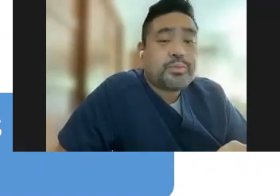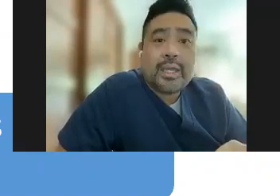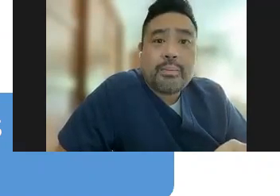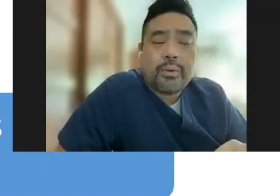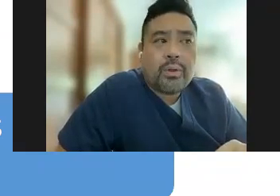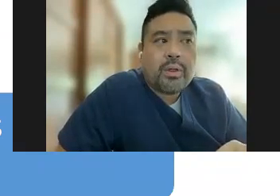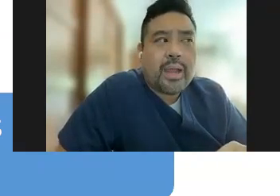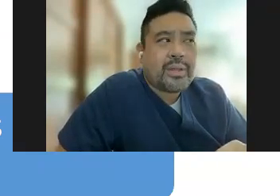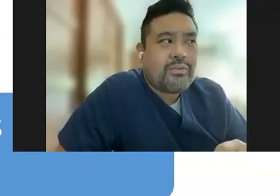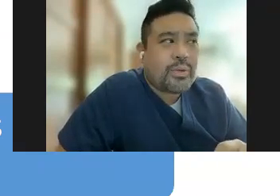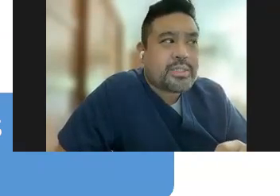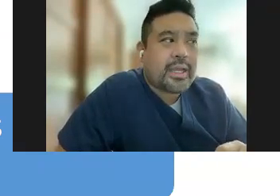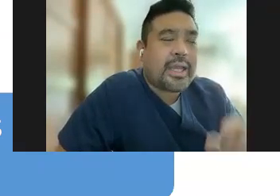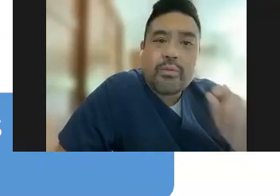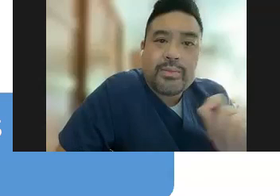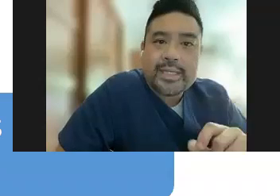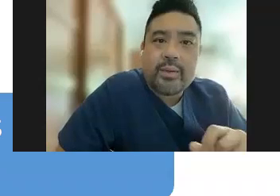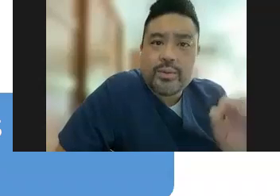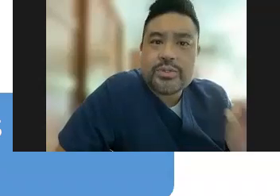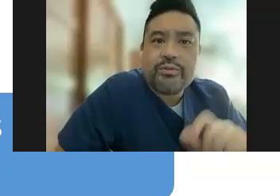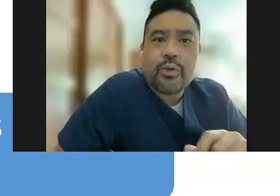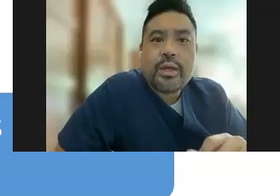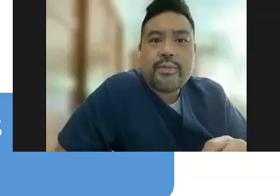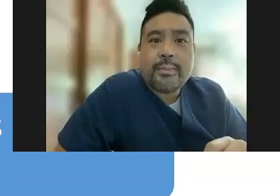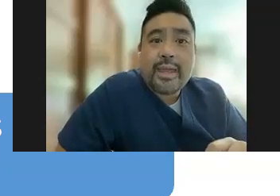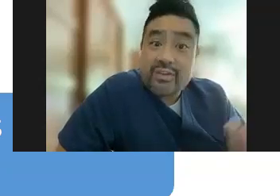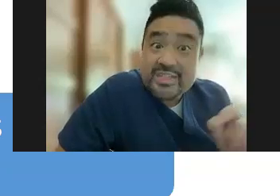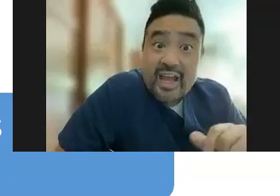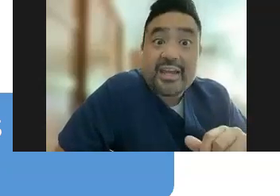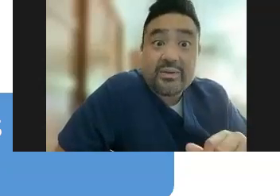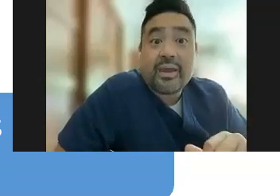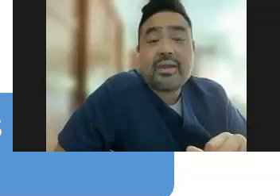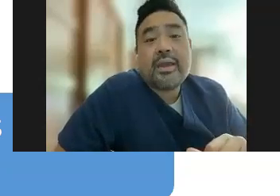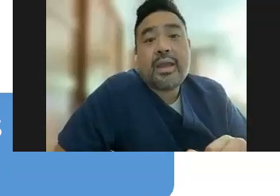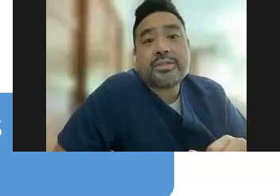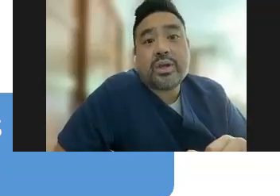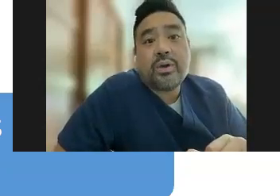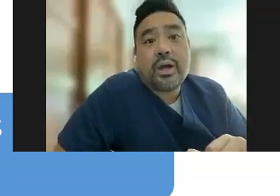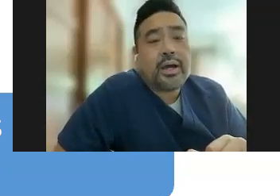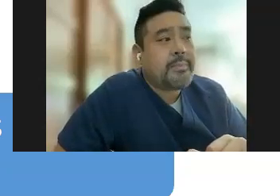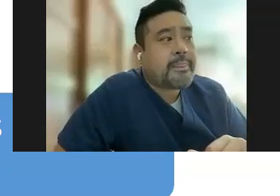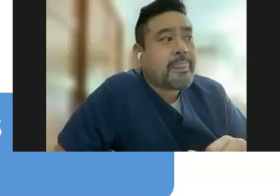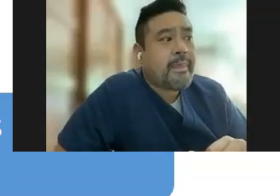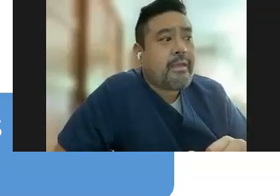Some of those people, I believe it was, I can't remember the exact number, it was a few that may have even died, okay? And so